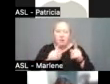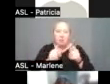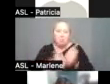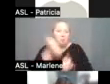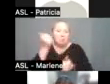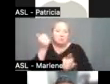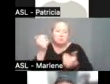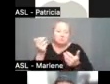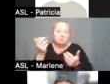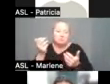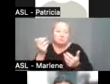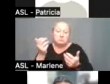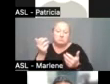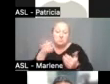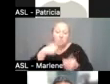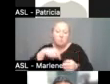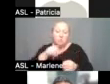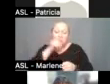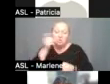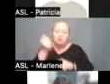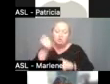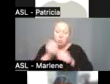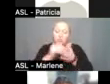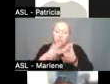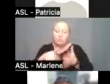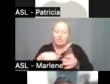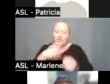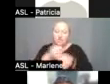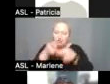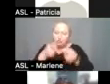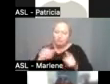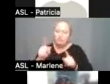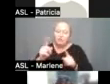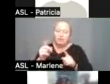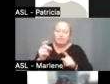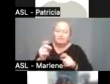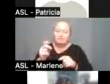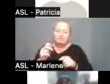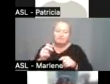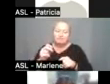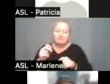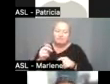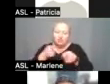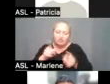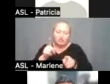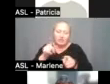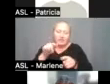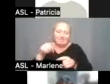um we've been able to really support students this year during these um the during this time